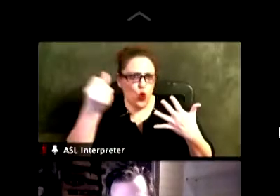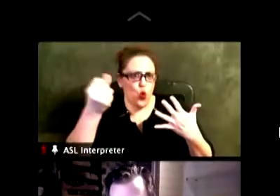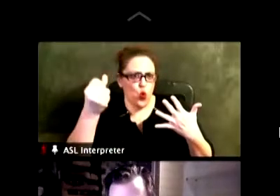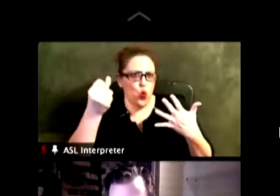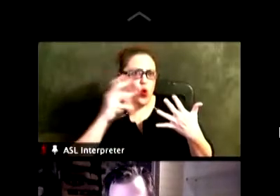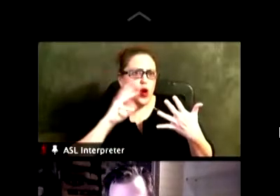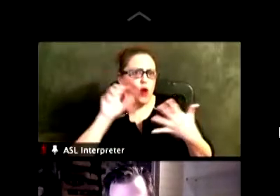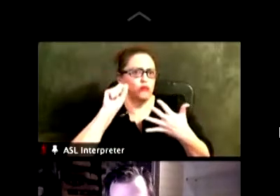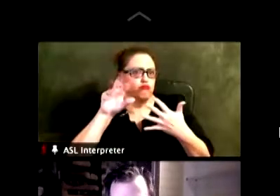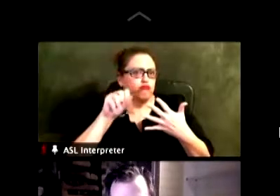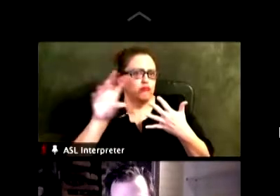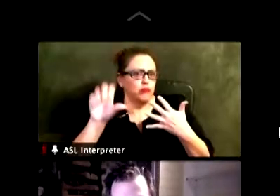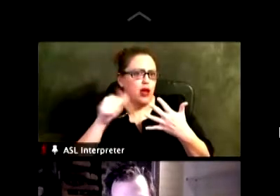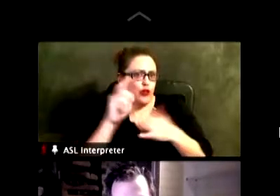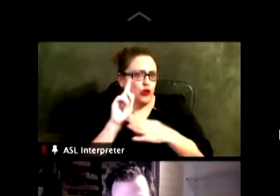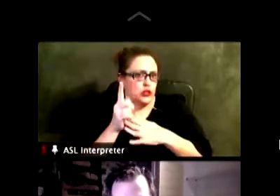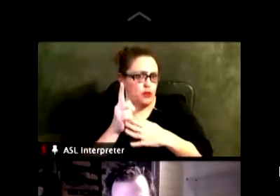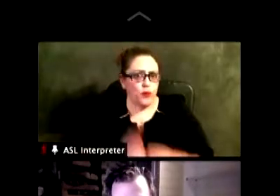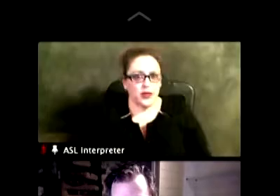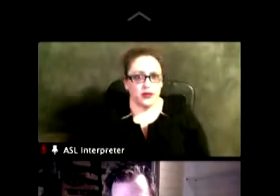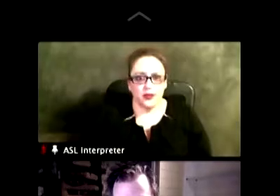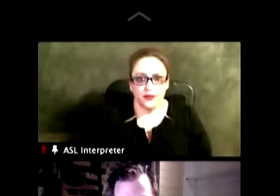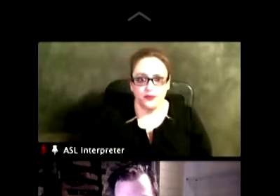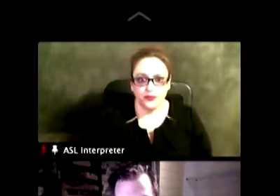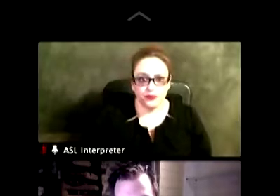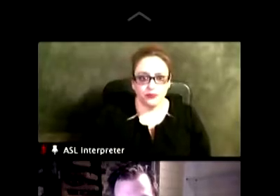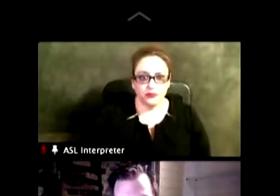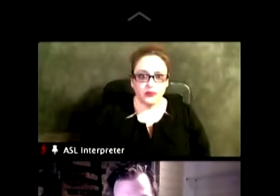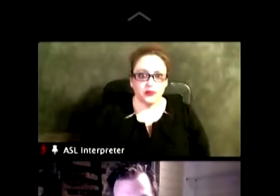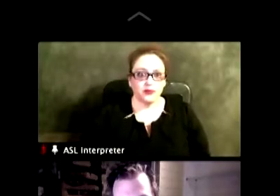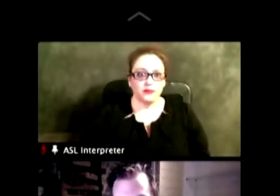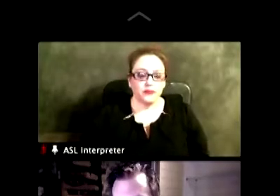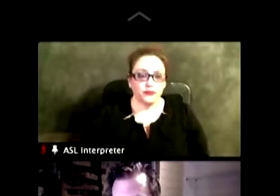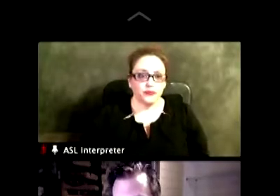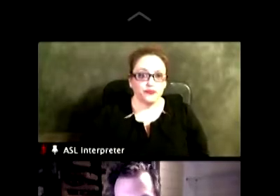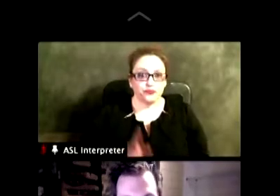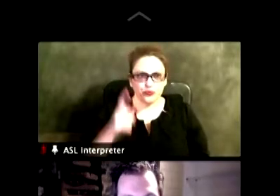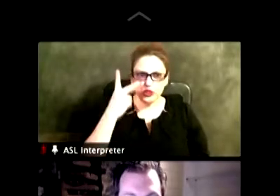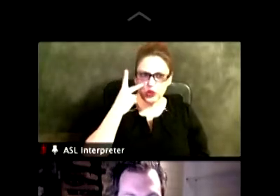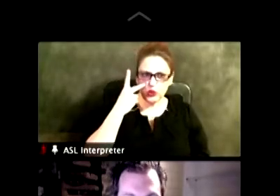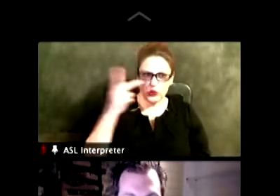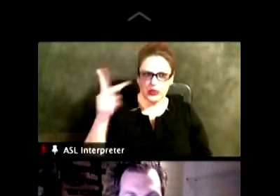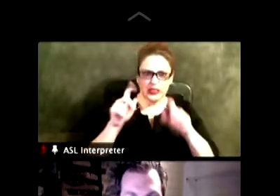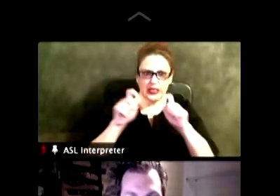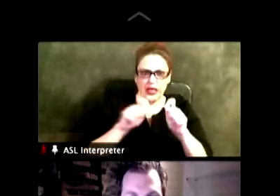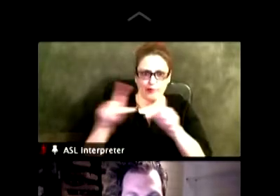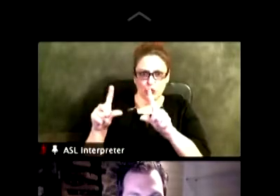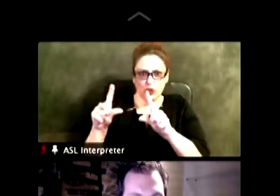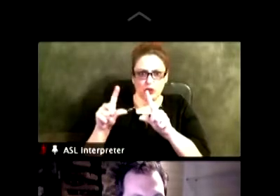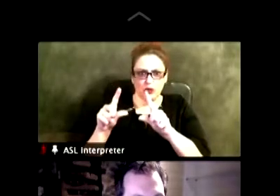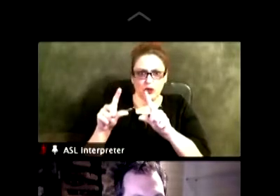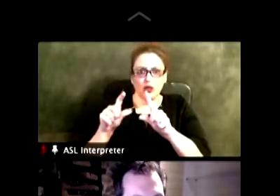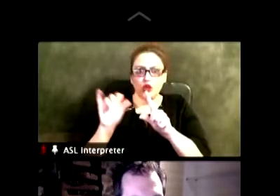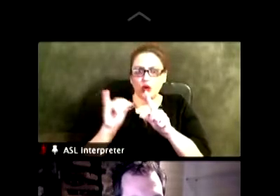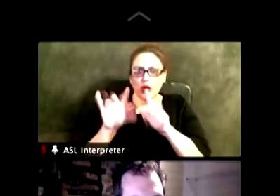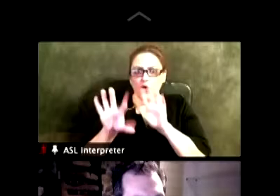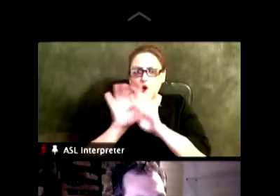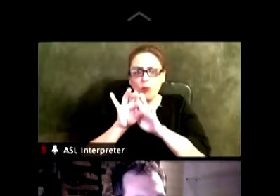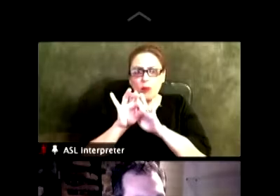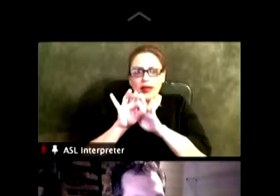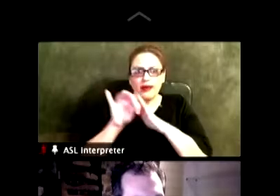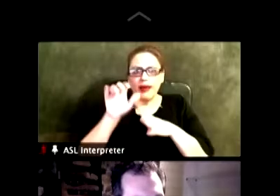And as you can see on the screen, you can text the letter of your choice to the 22333 number that we gave you just a minute